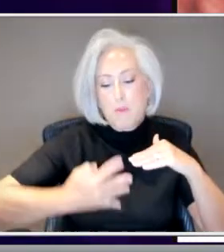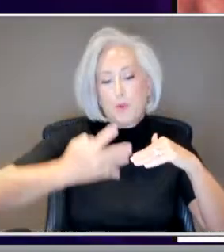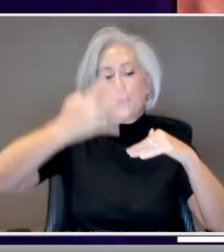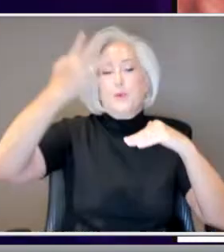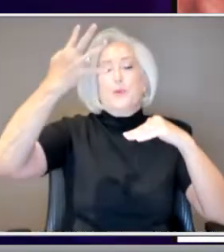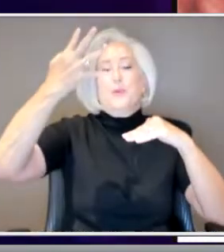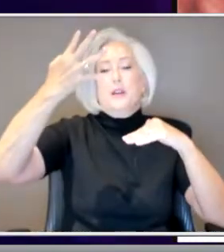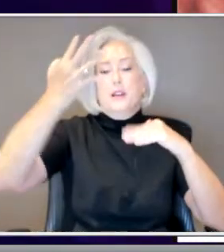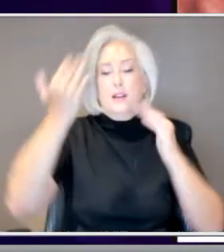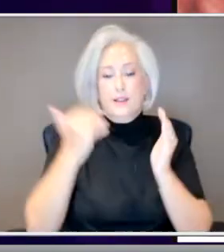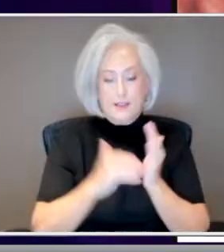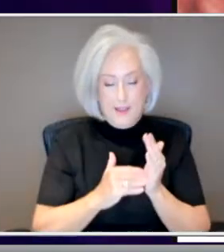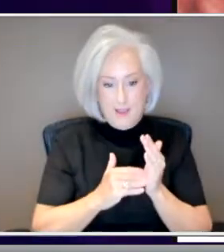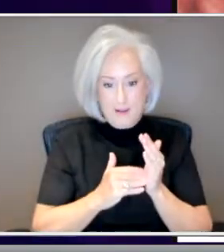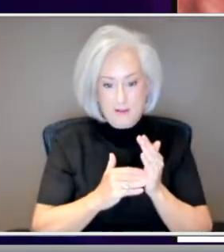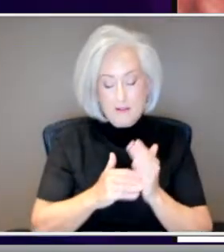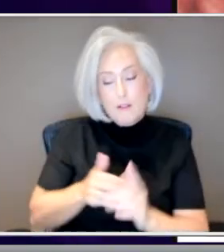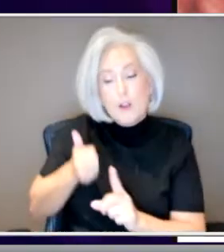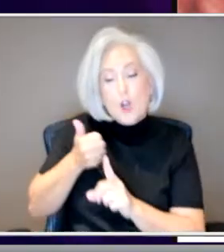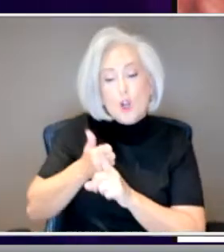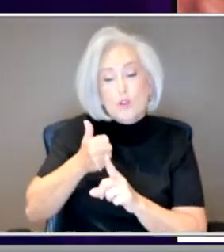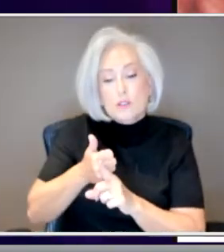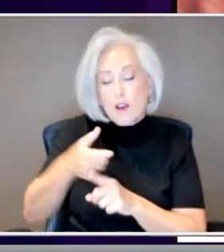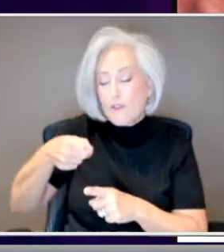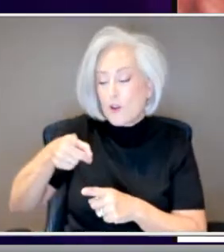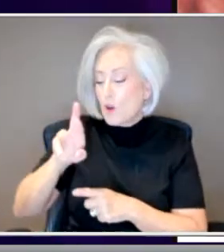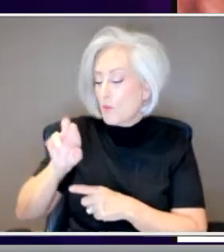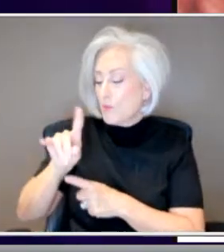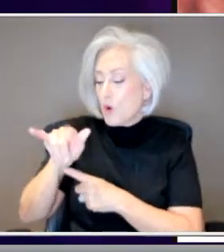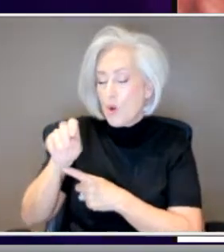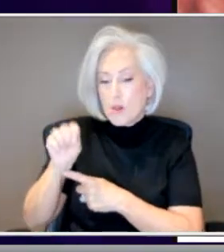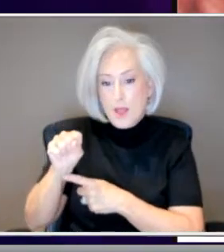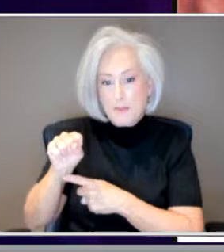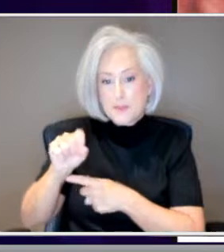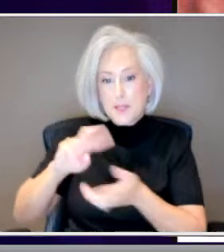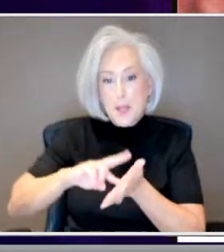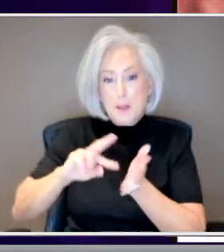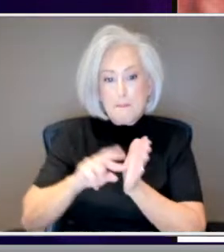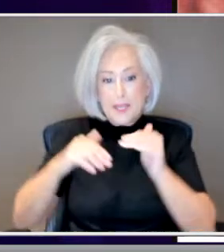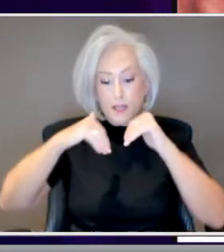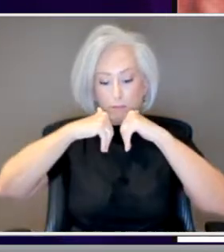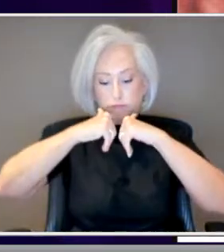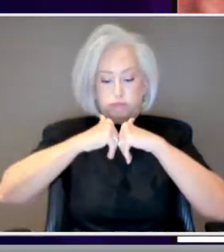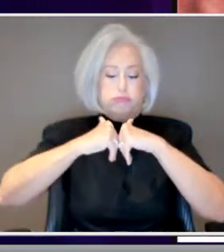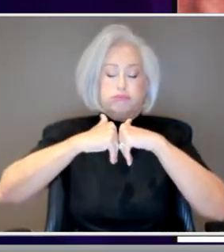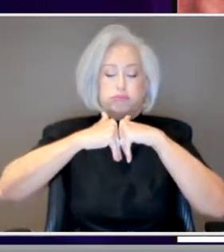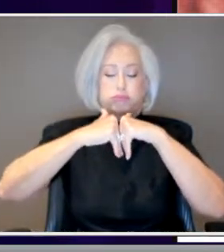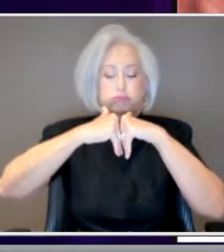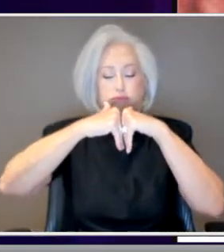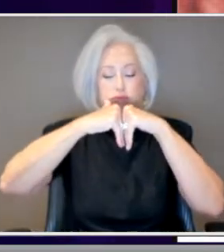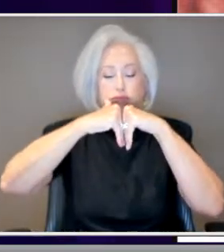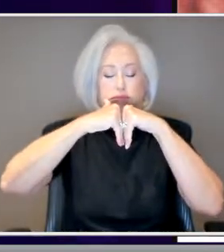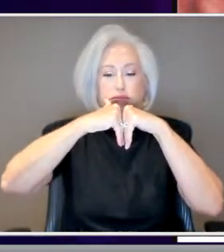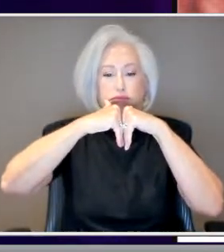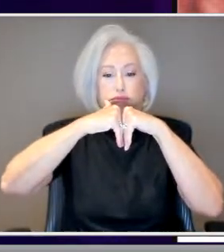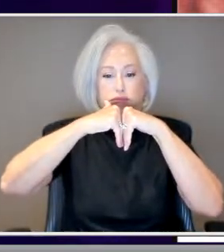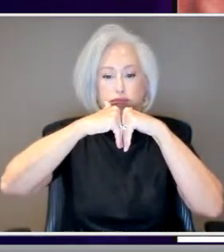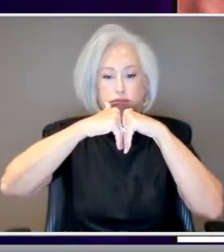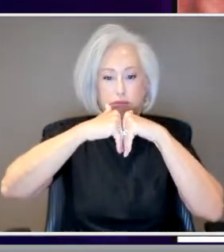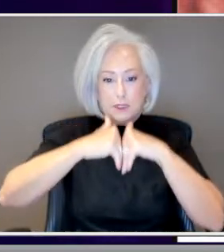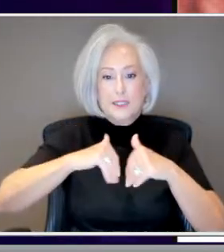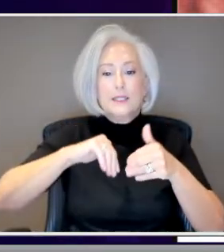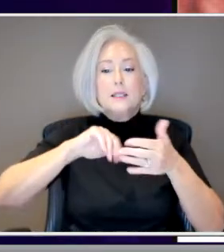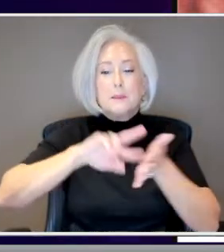form of mitral valve prolapse where you just have too much leaflet tissue. We call it redundant. And so these leaflets get really floppy